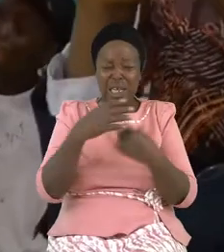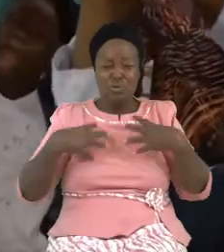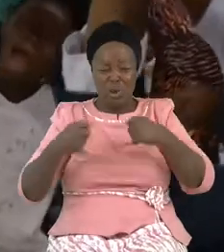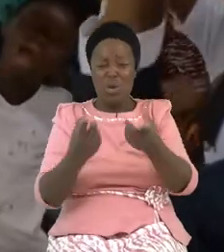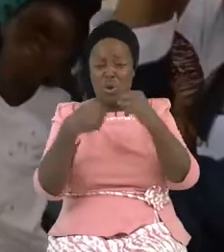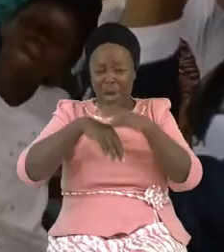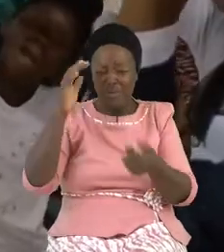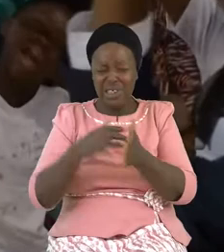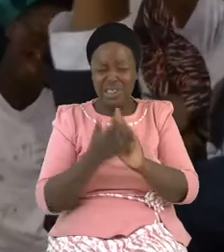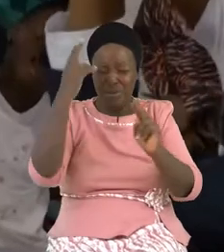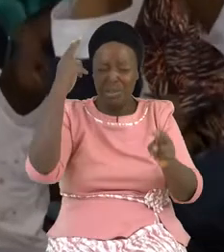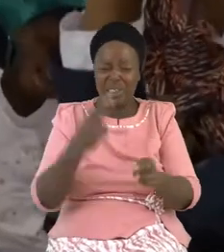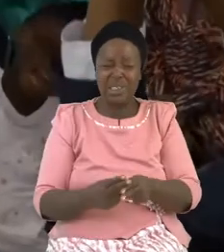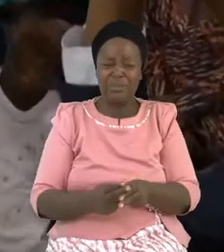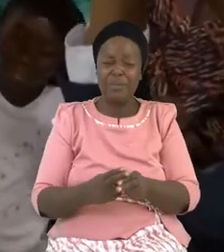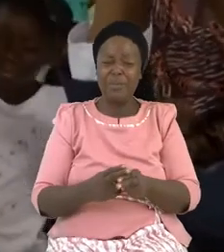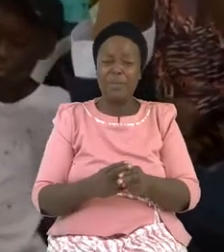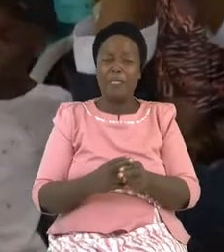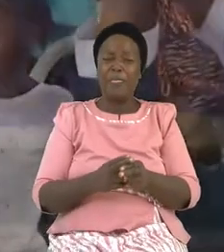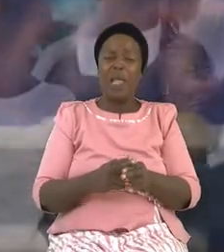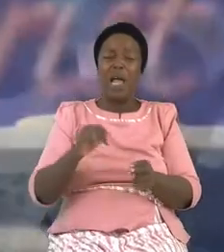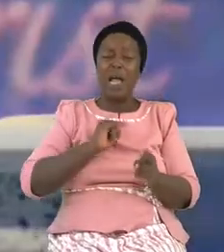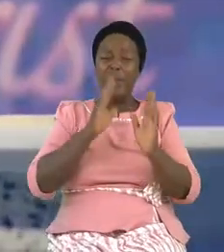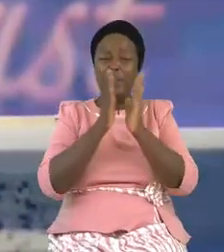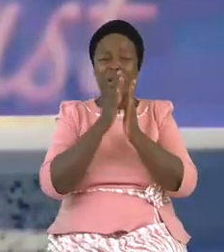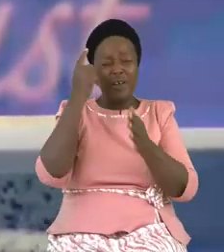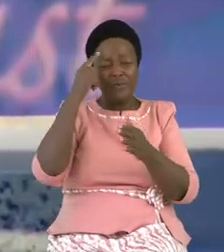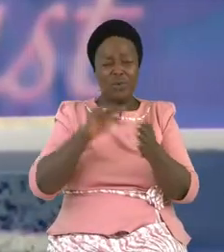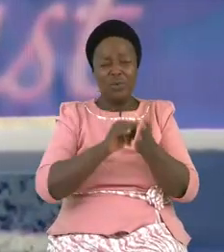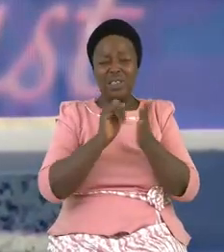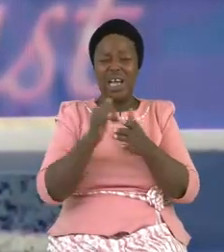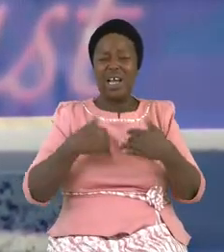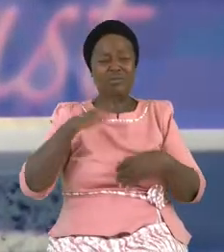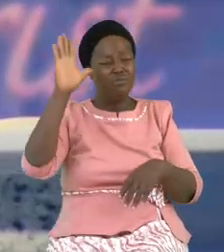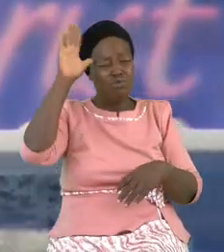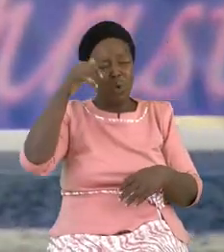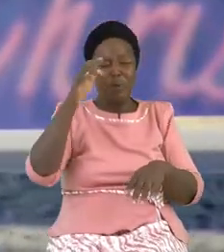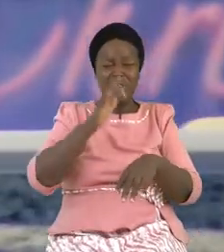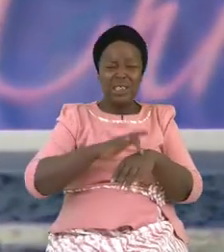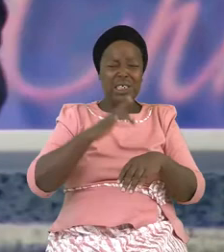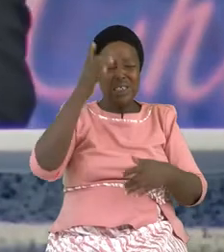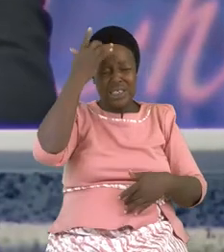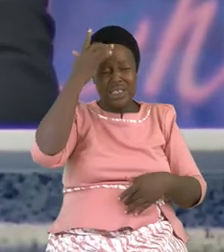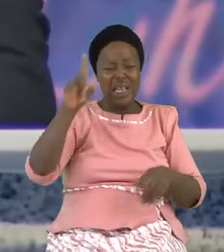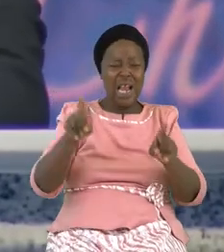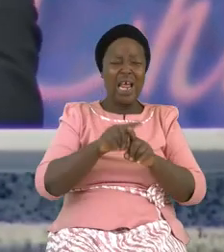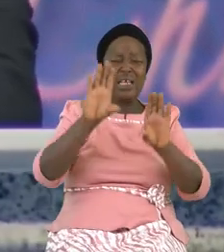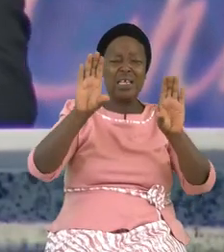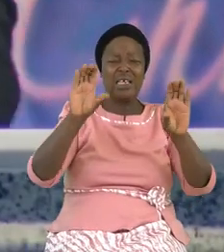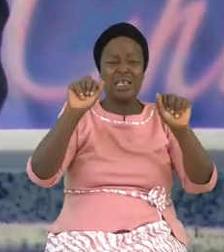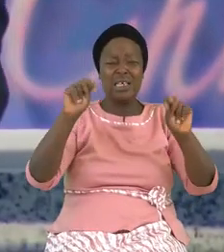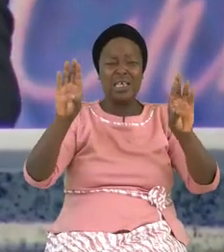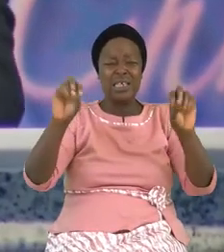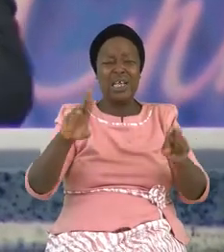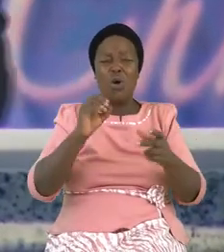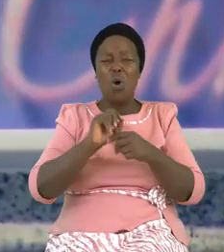Jesus' name. I pray for those who have incurable terminal disease like cancer, like kidney problem, whatever